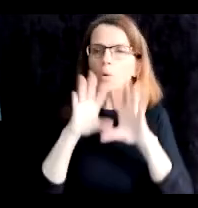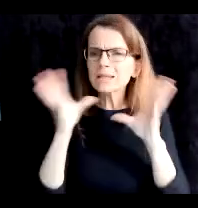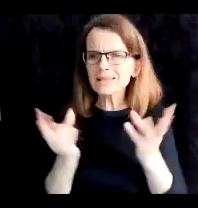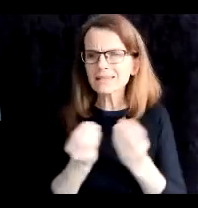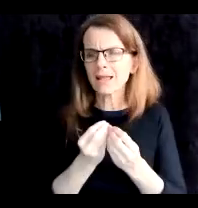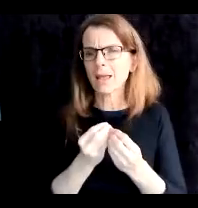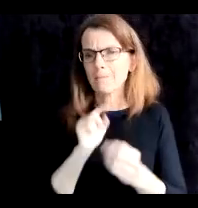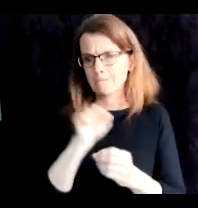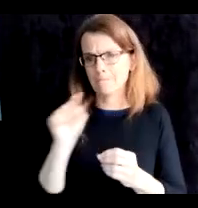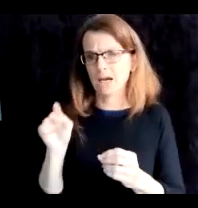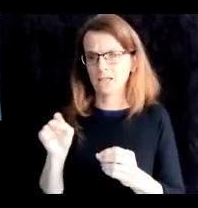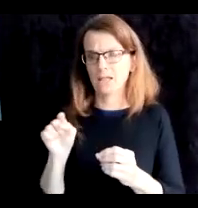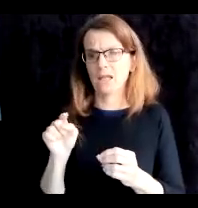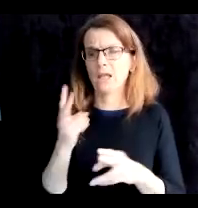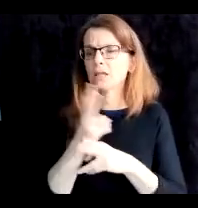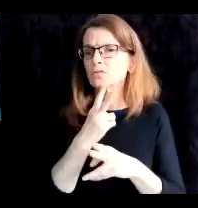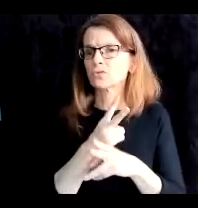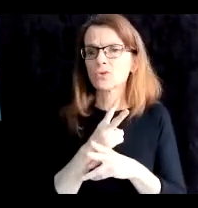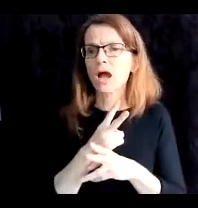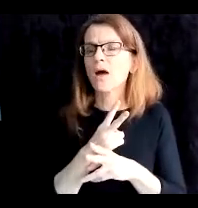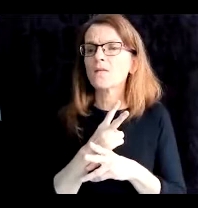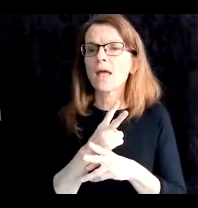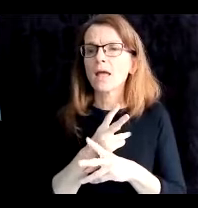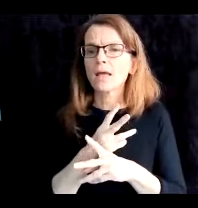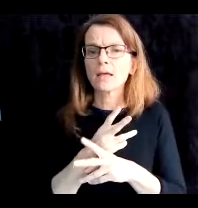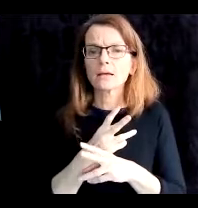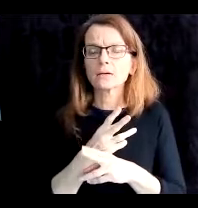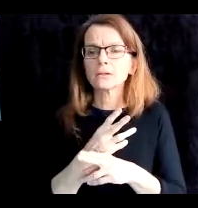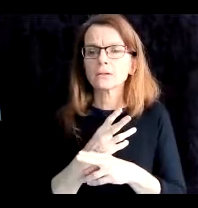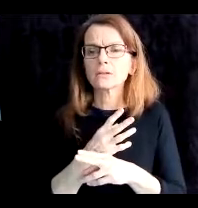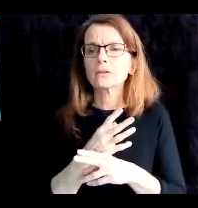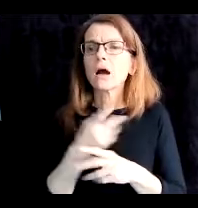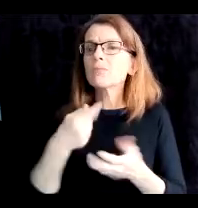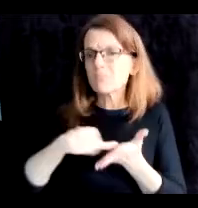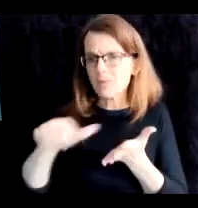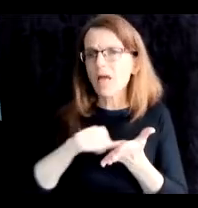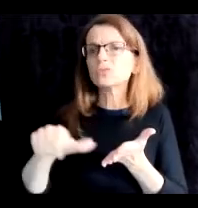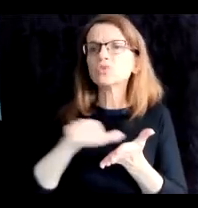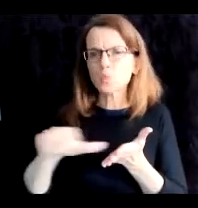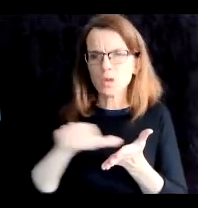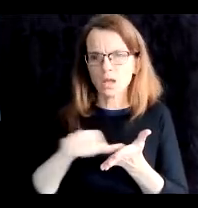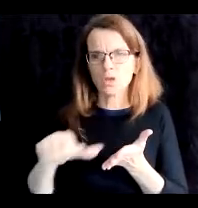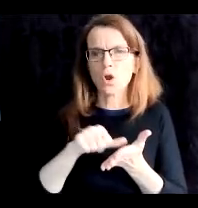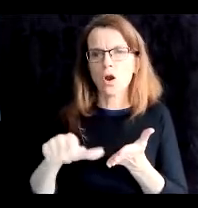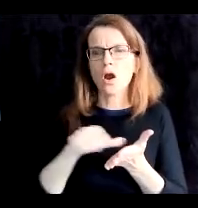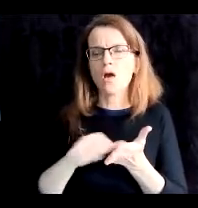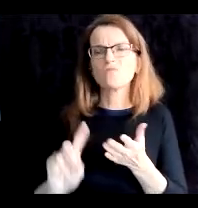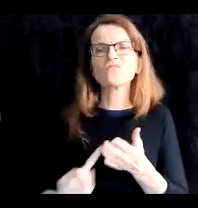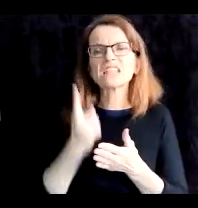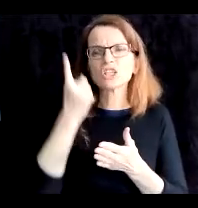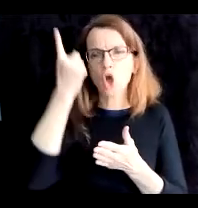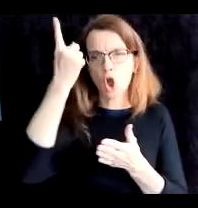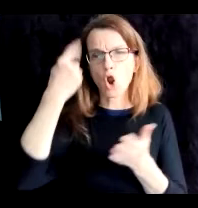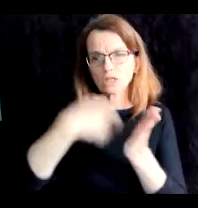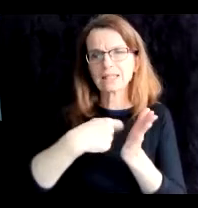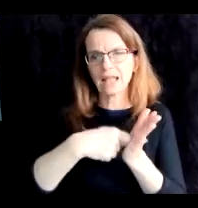that is focused on performances, on a testing, among others like PISA and PIAC. But the situation